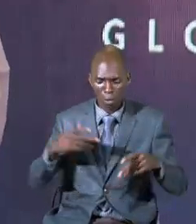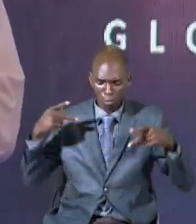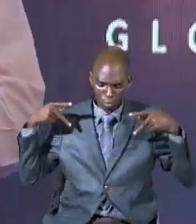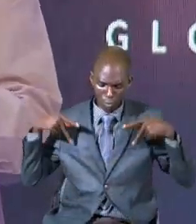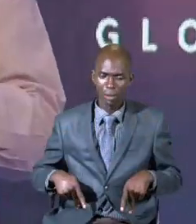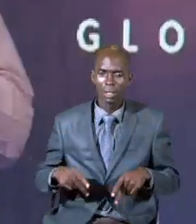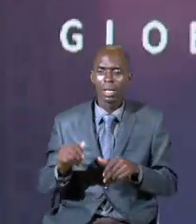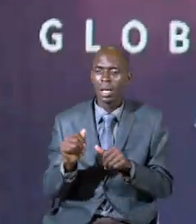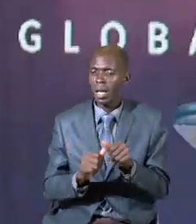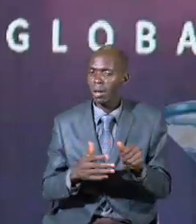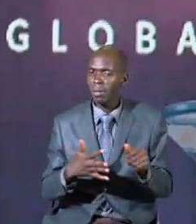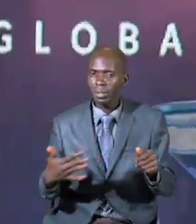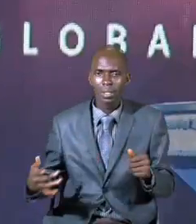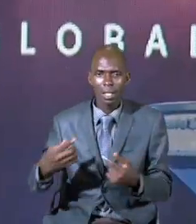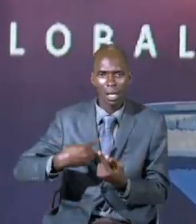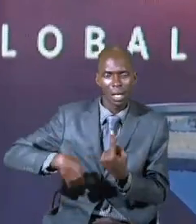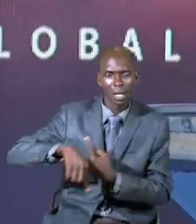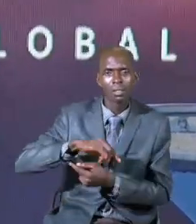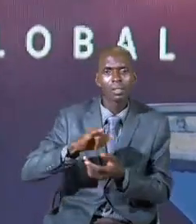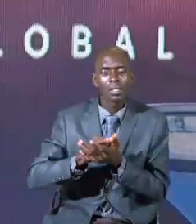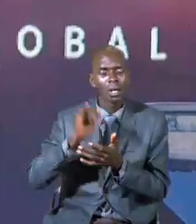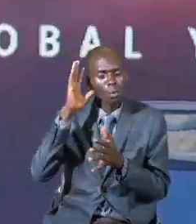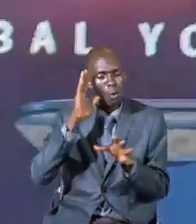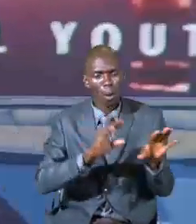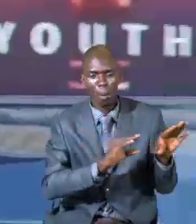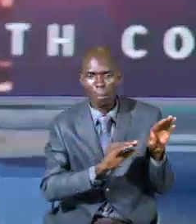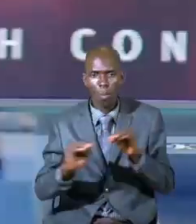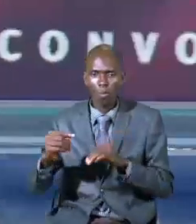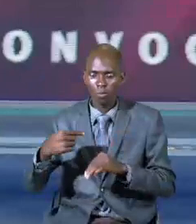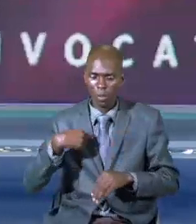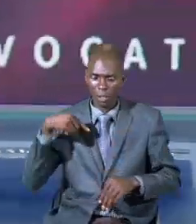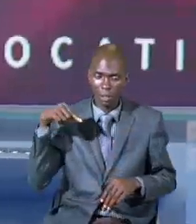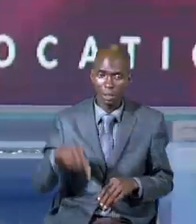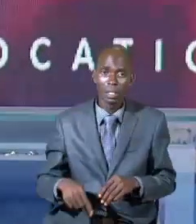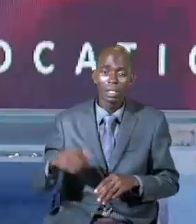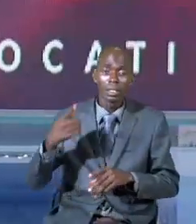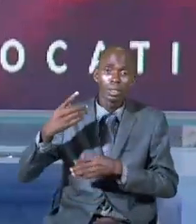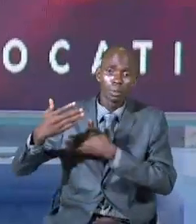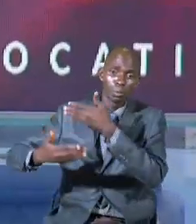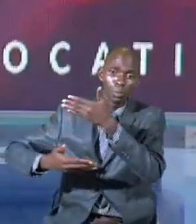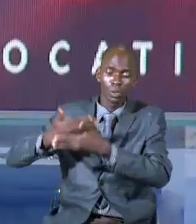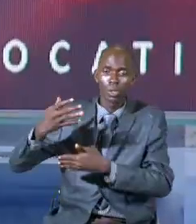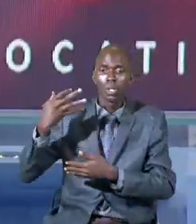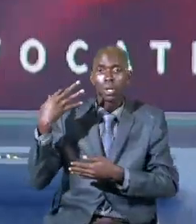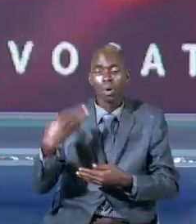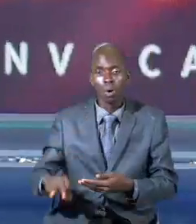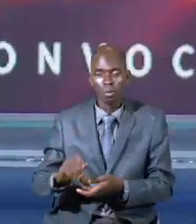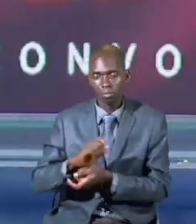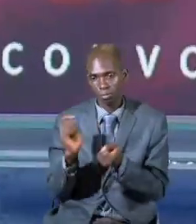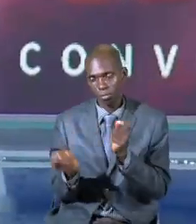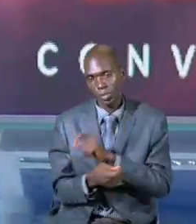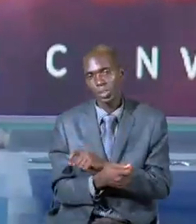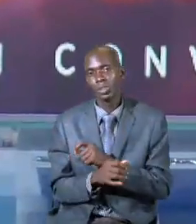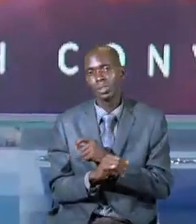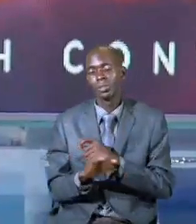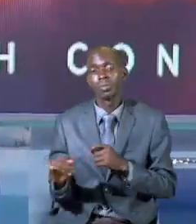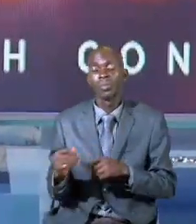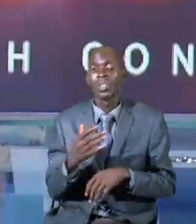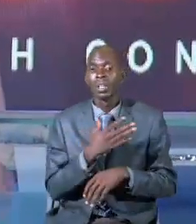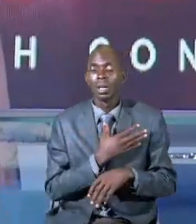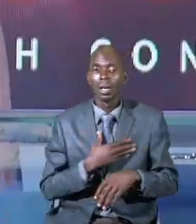me down. The process of mending. And then number six is the perseverance with